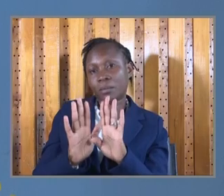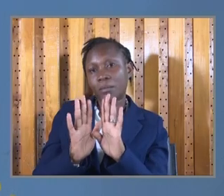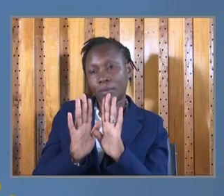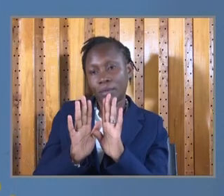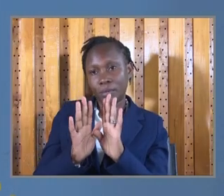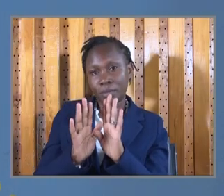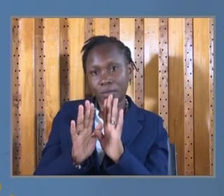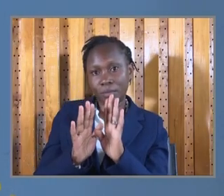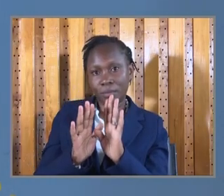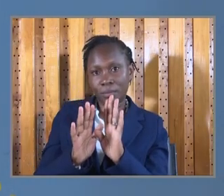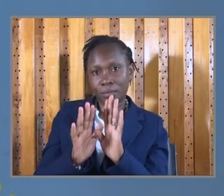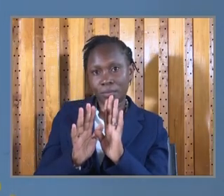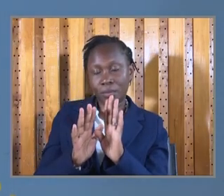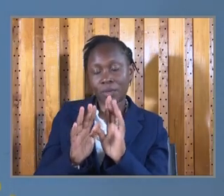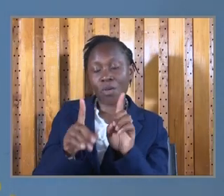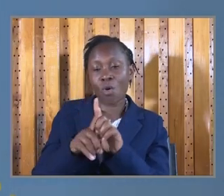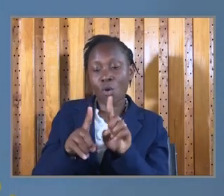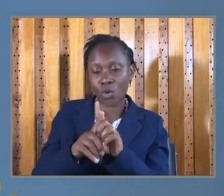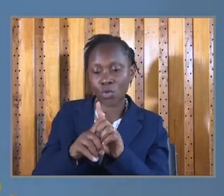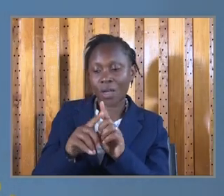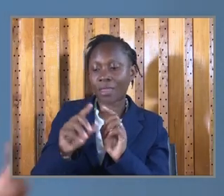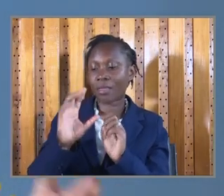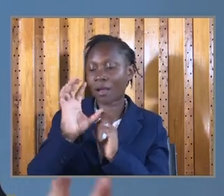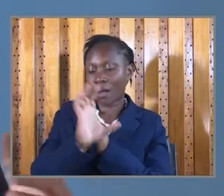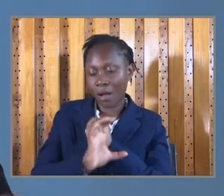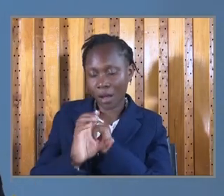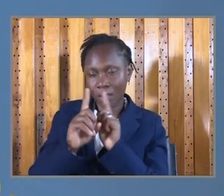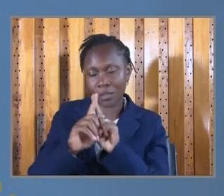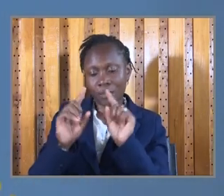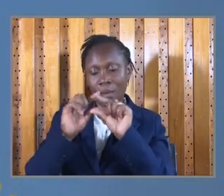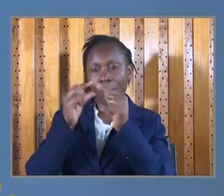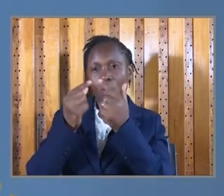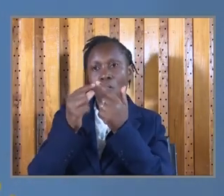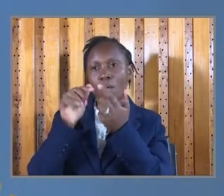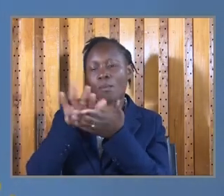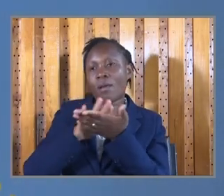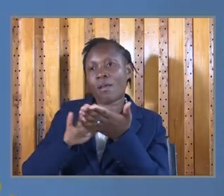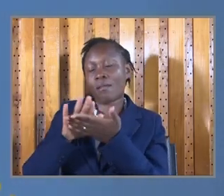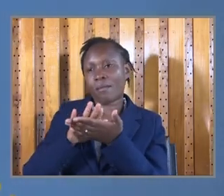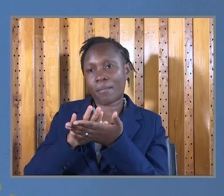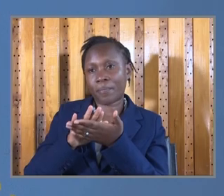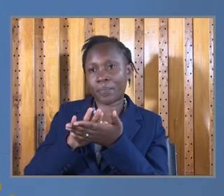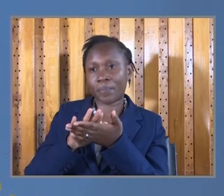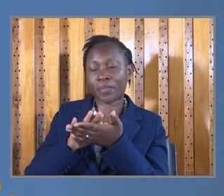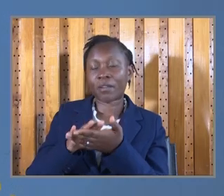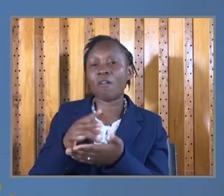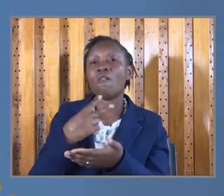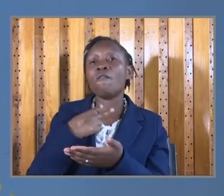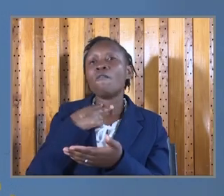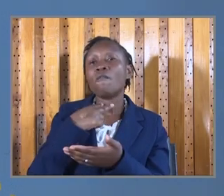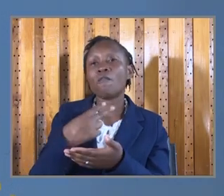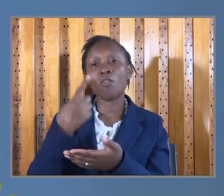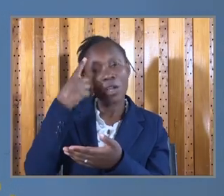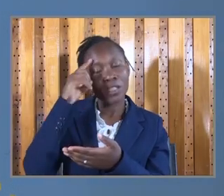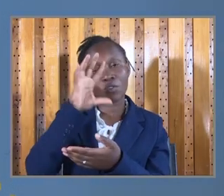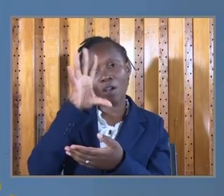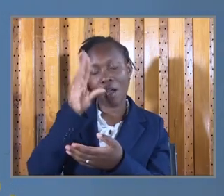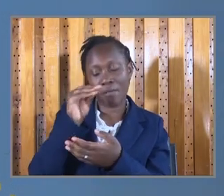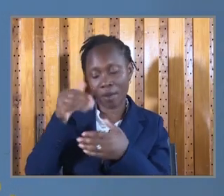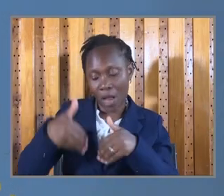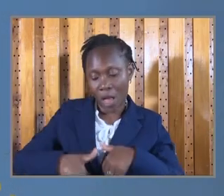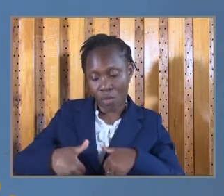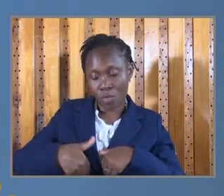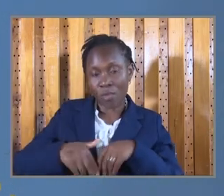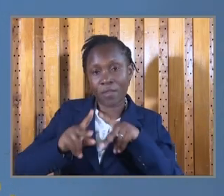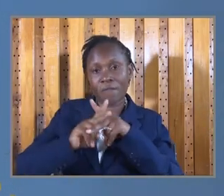personal scale, but also at a global scale. And coming from such a young continent, the voice of African youth is crucial